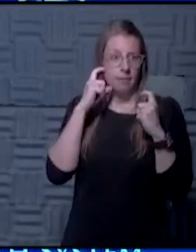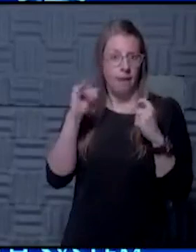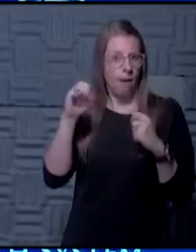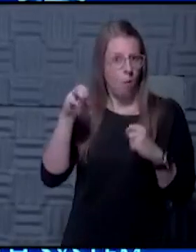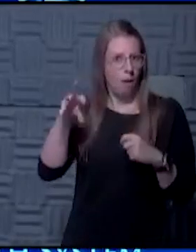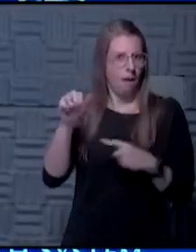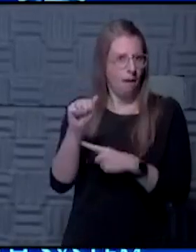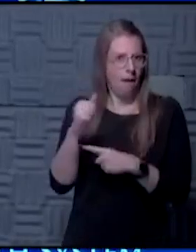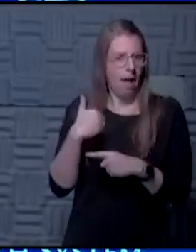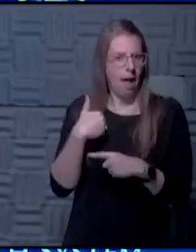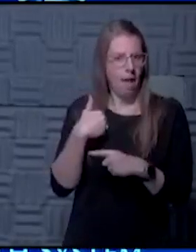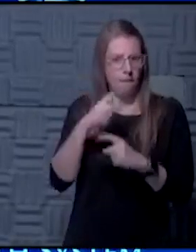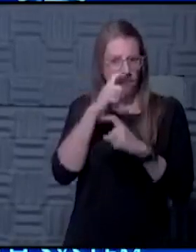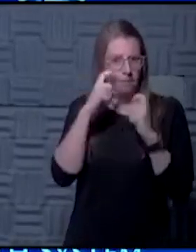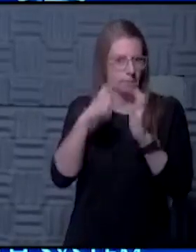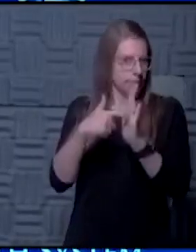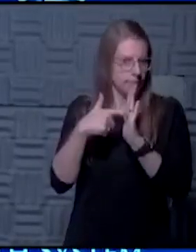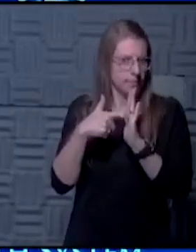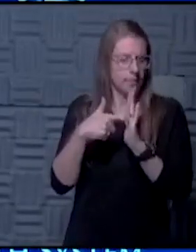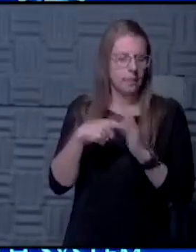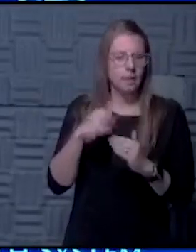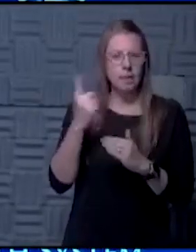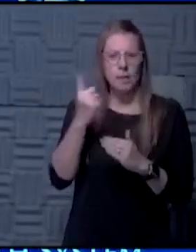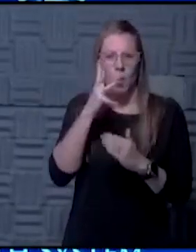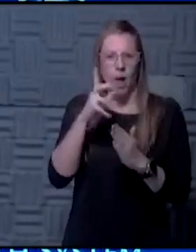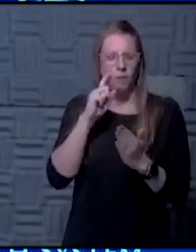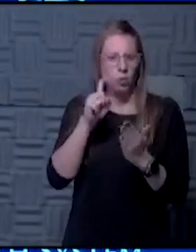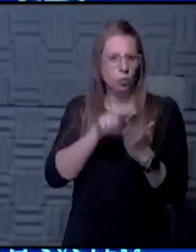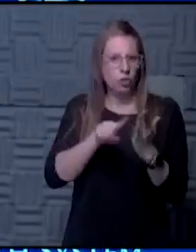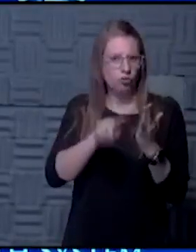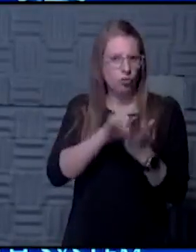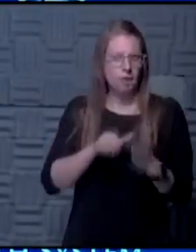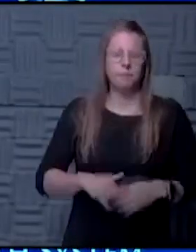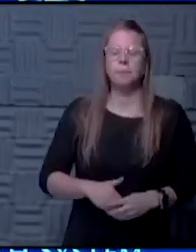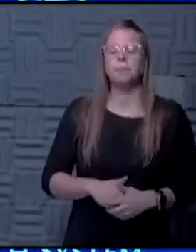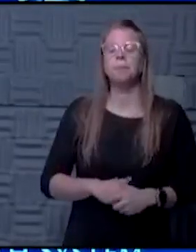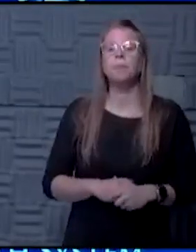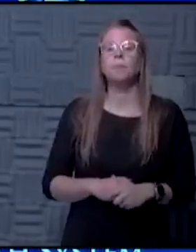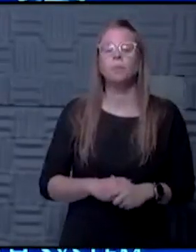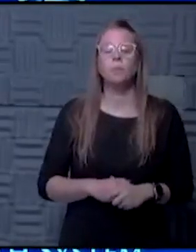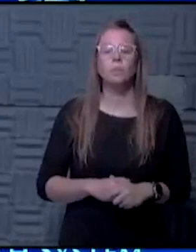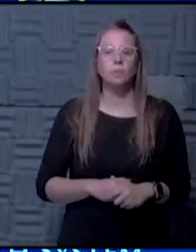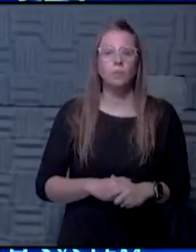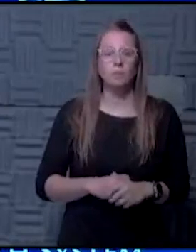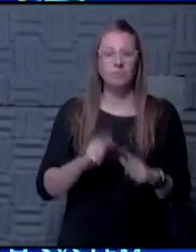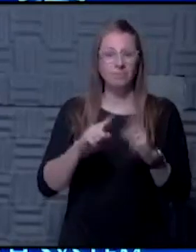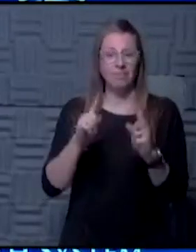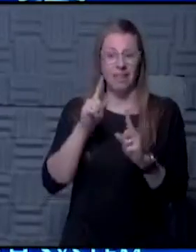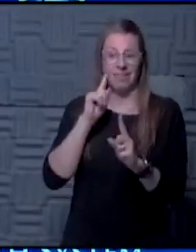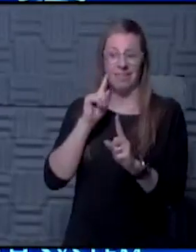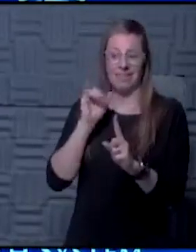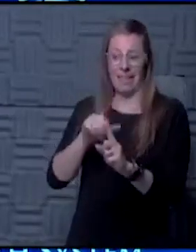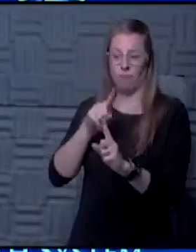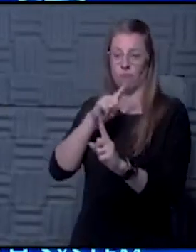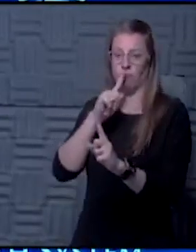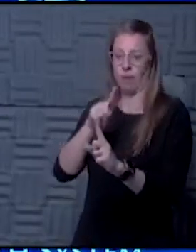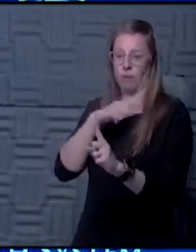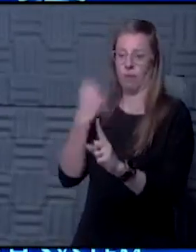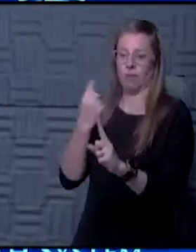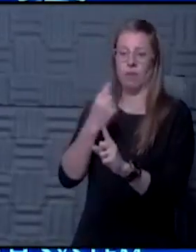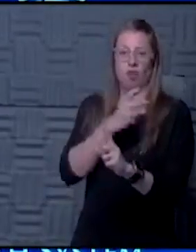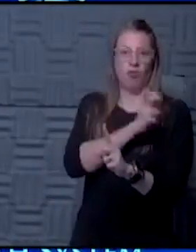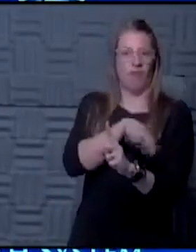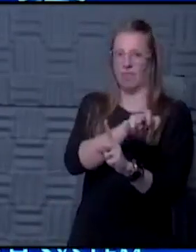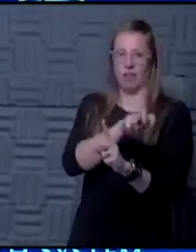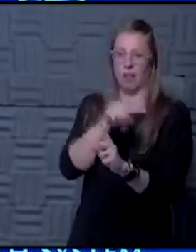update. Mandate. So some will have to check on that. But I think that's really the risk. It's not the travel. It's probably